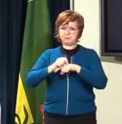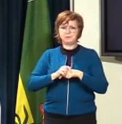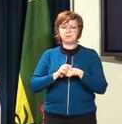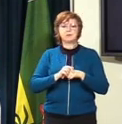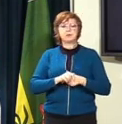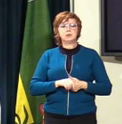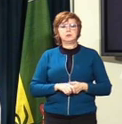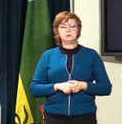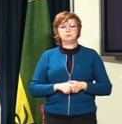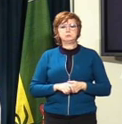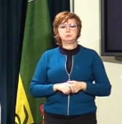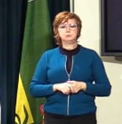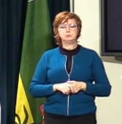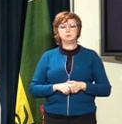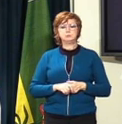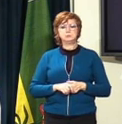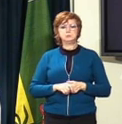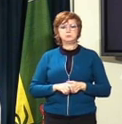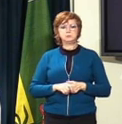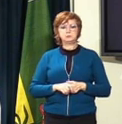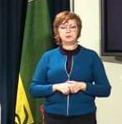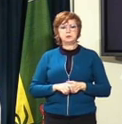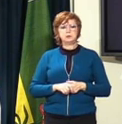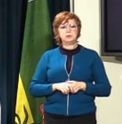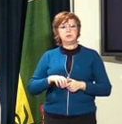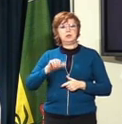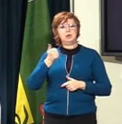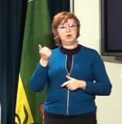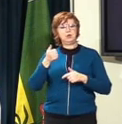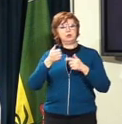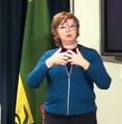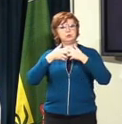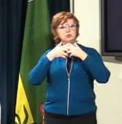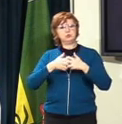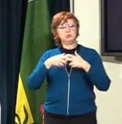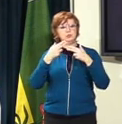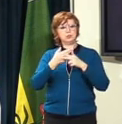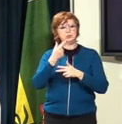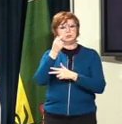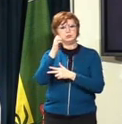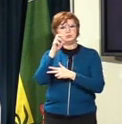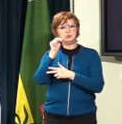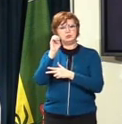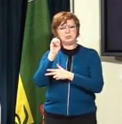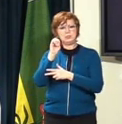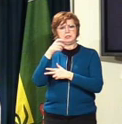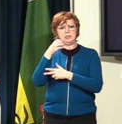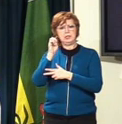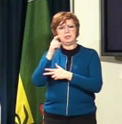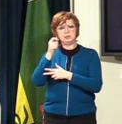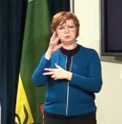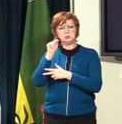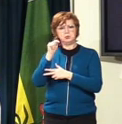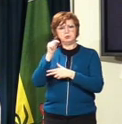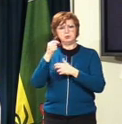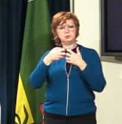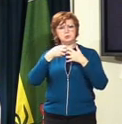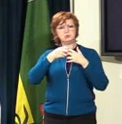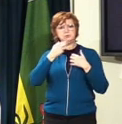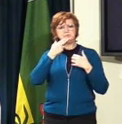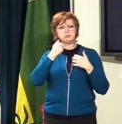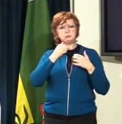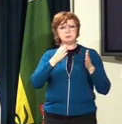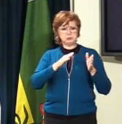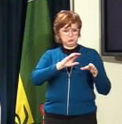make it more convenient, the issue of the gene expert machines in 19 communities across the province, so that there's not